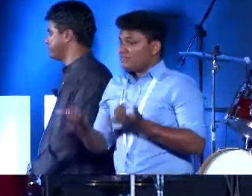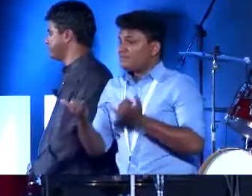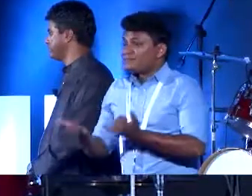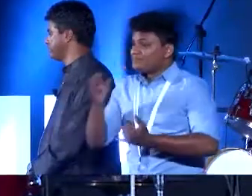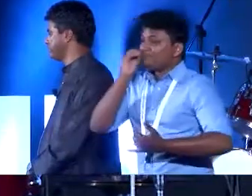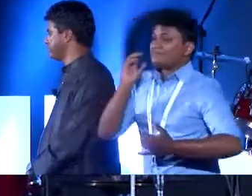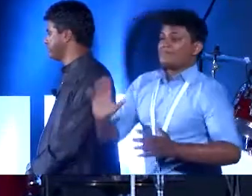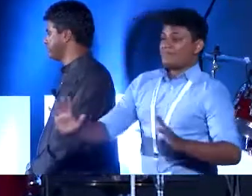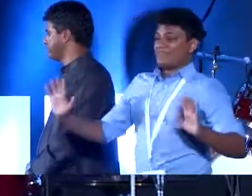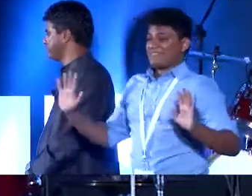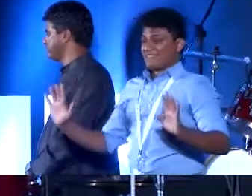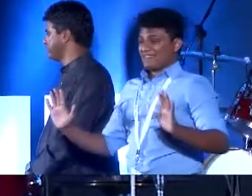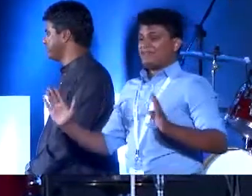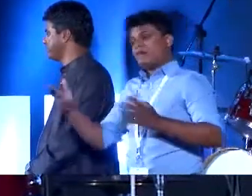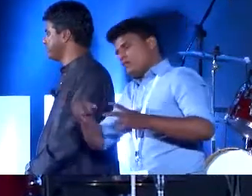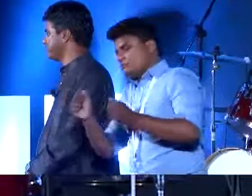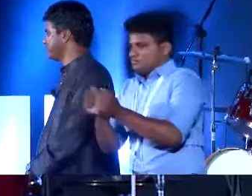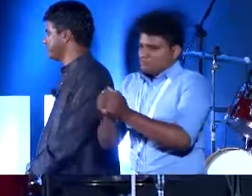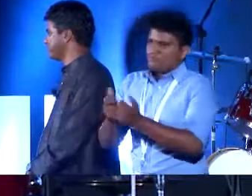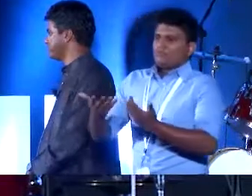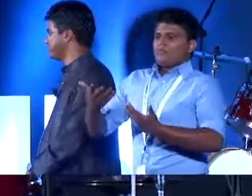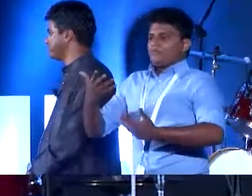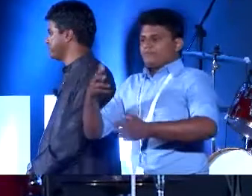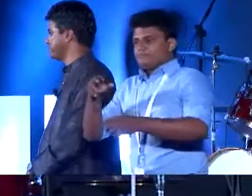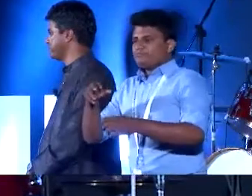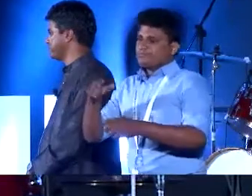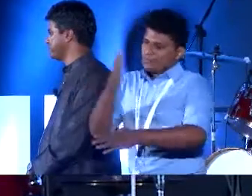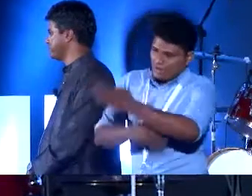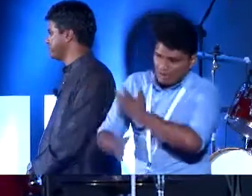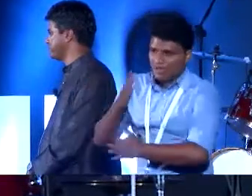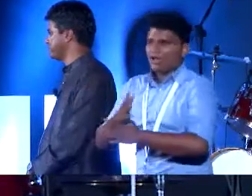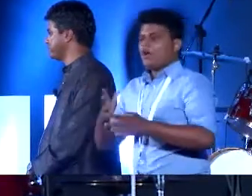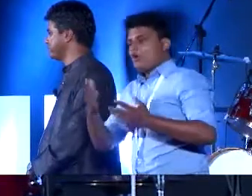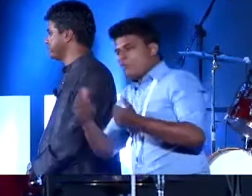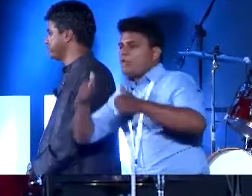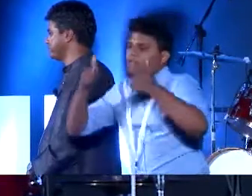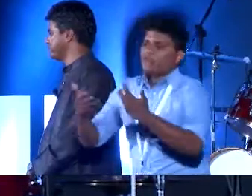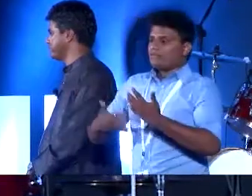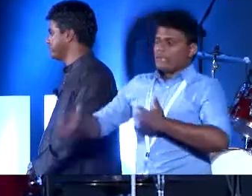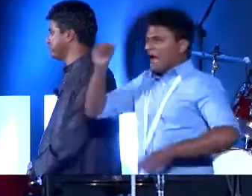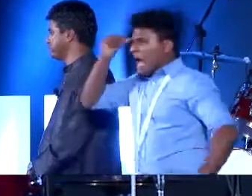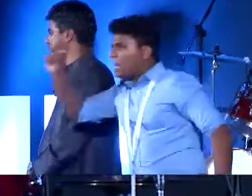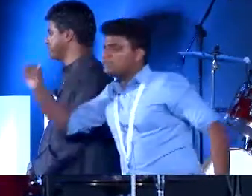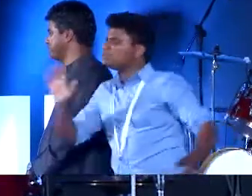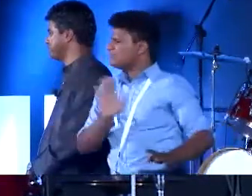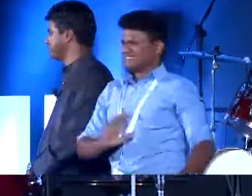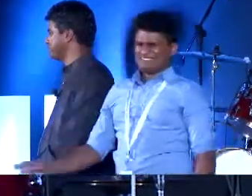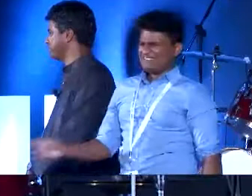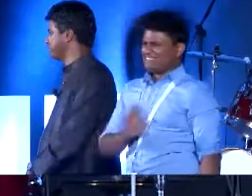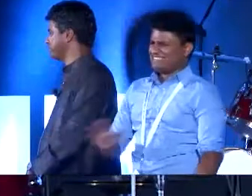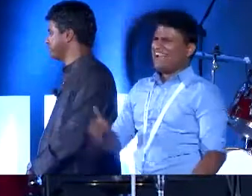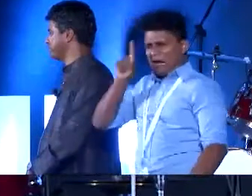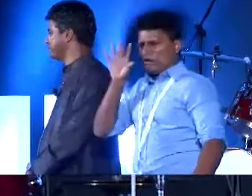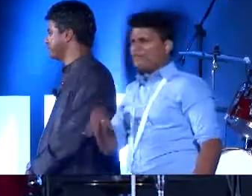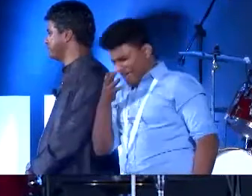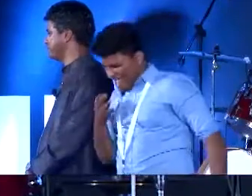with, abled and disabled must be treated same. Please do not assume. Ask. When in doubt,